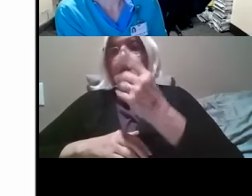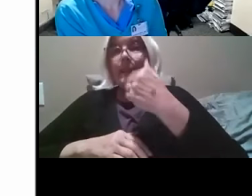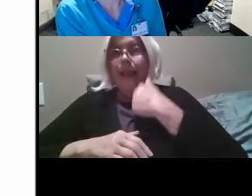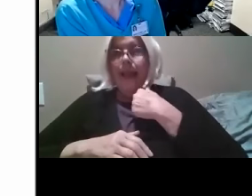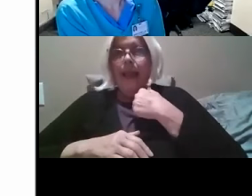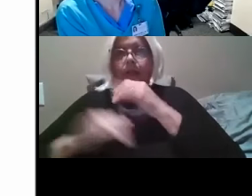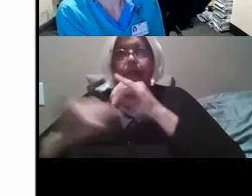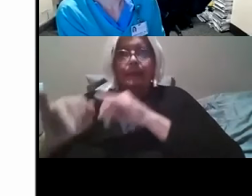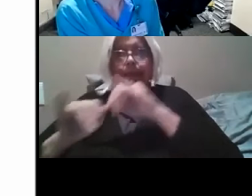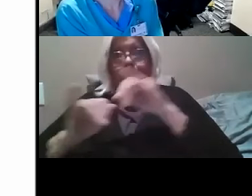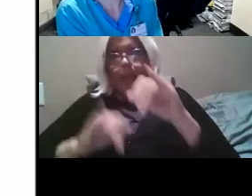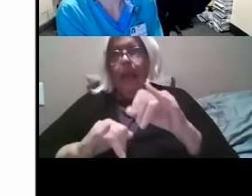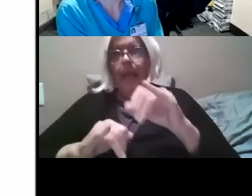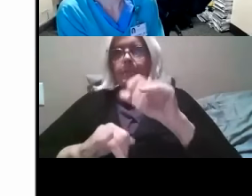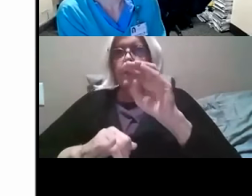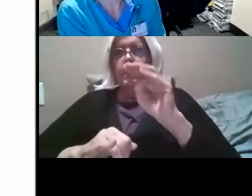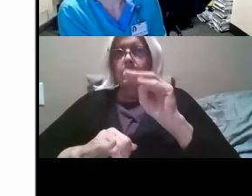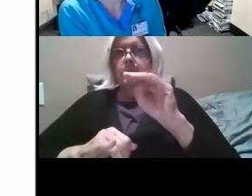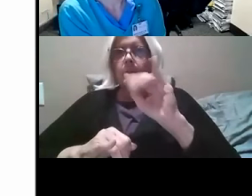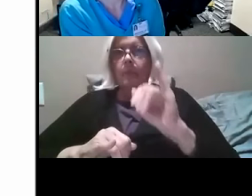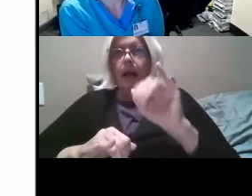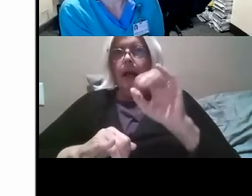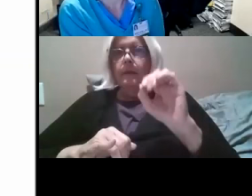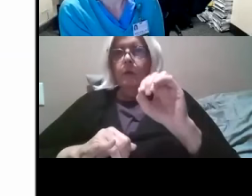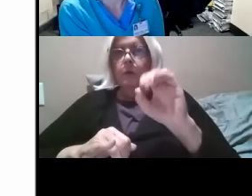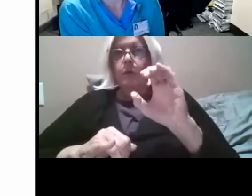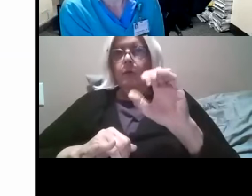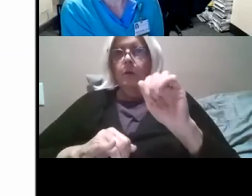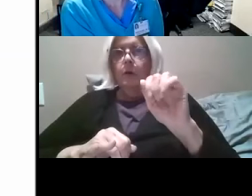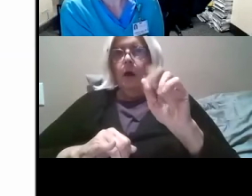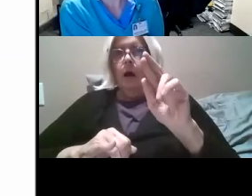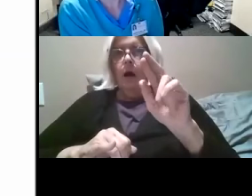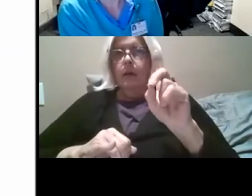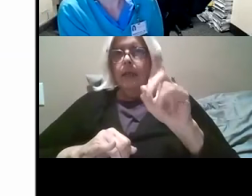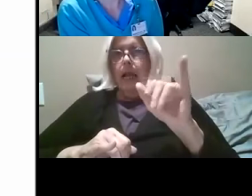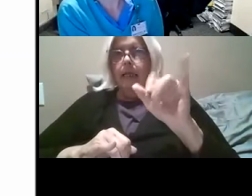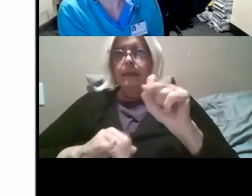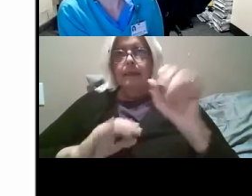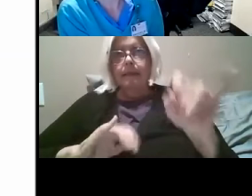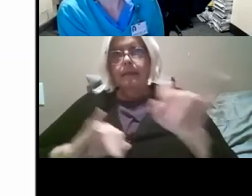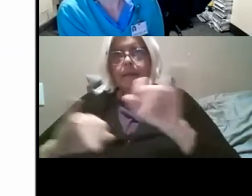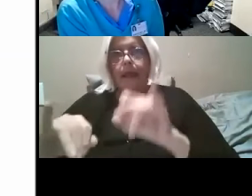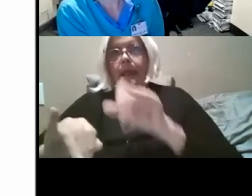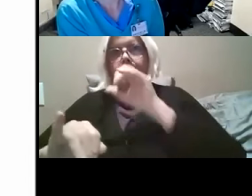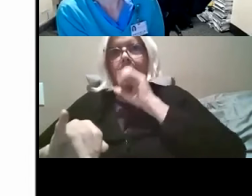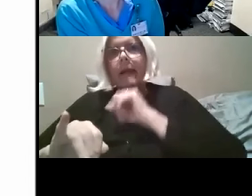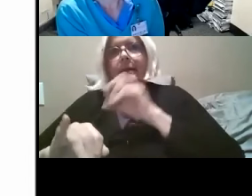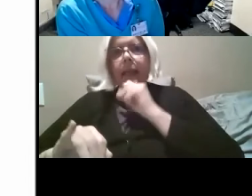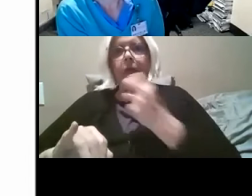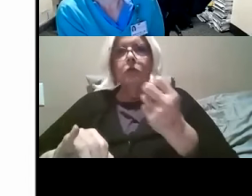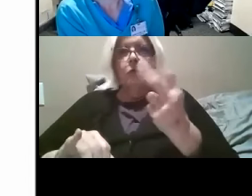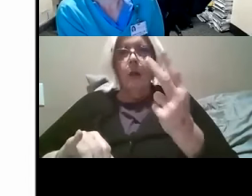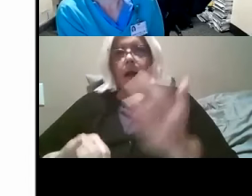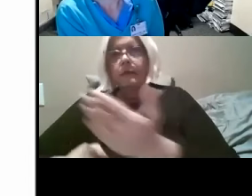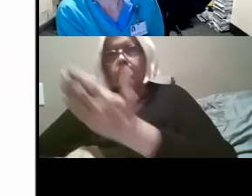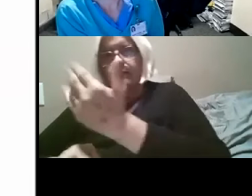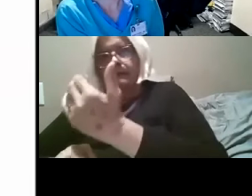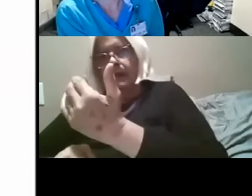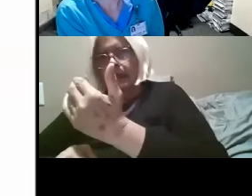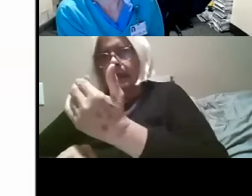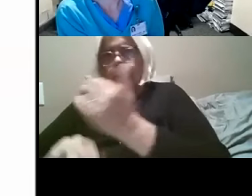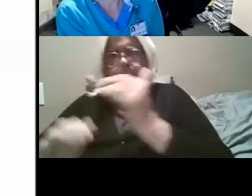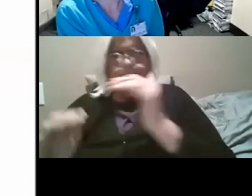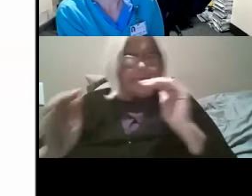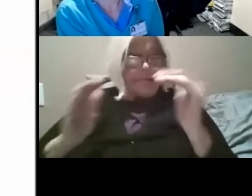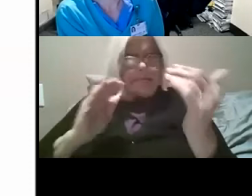17-year-old. And looking at that risk, kind of comparing that and thinking about it, they still came to the conclusion